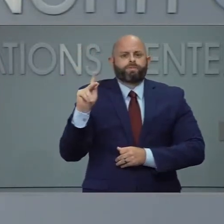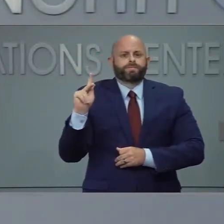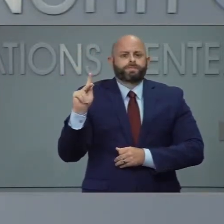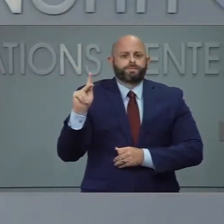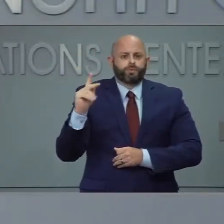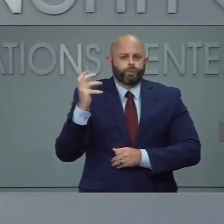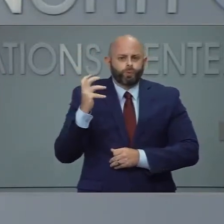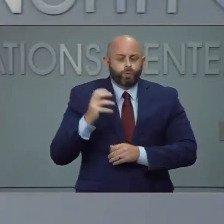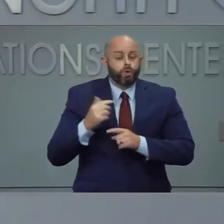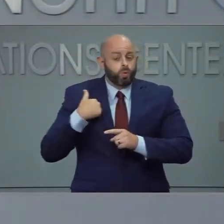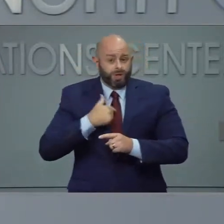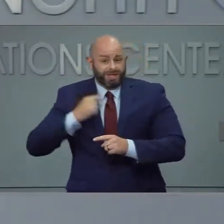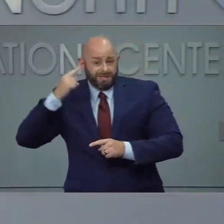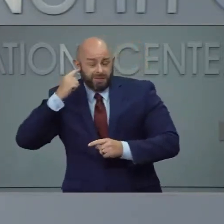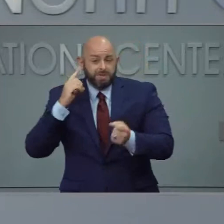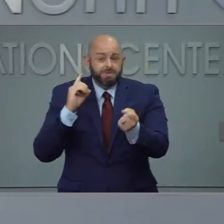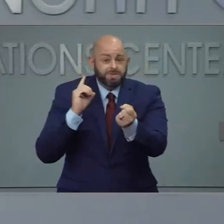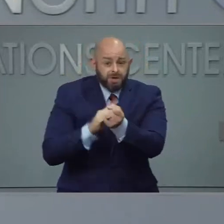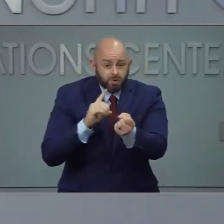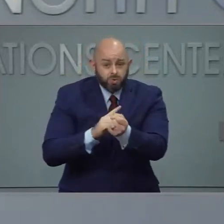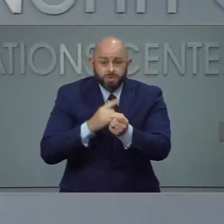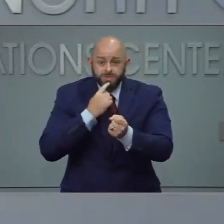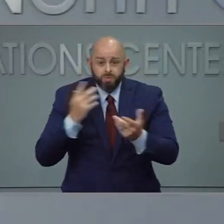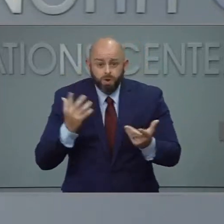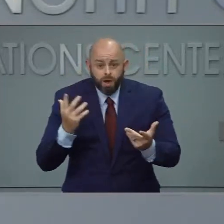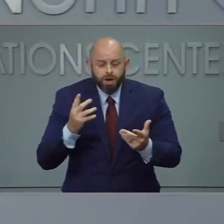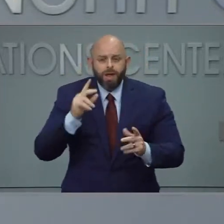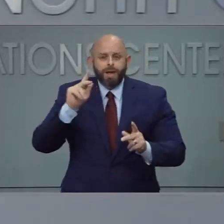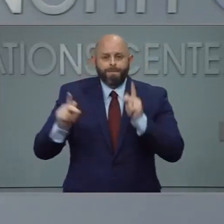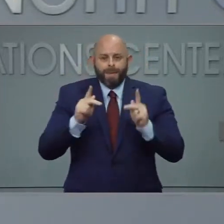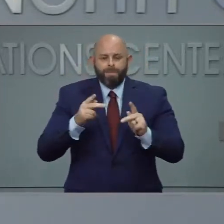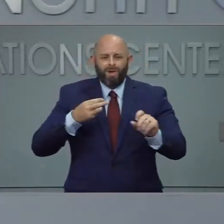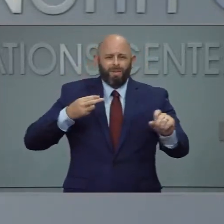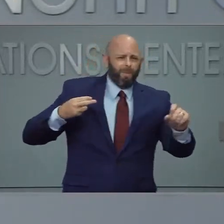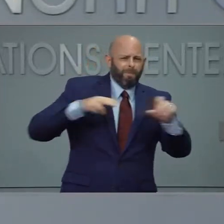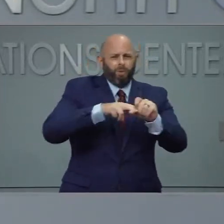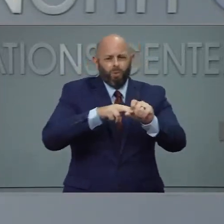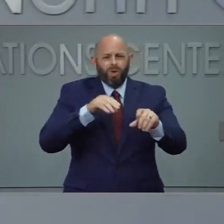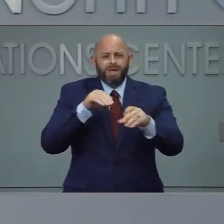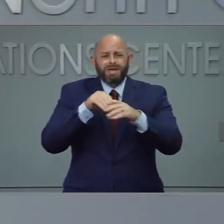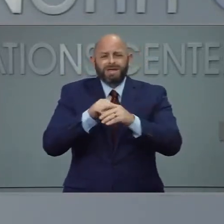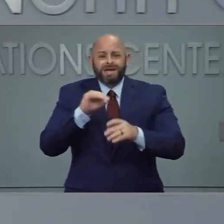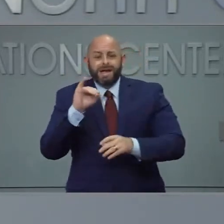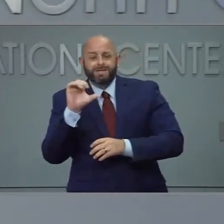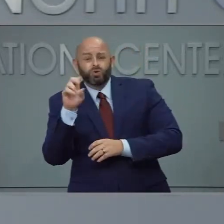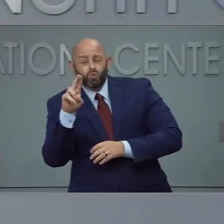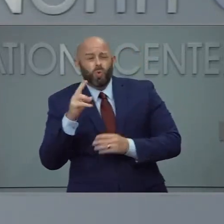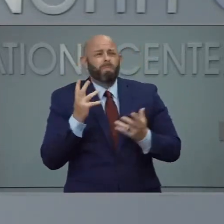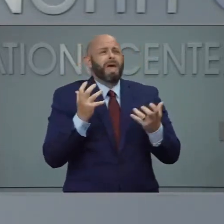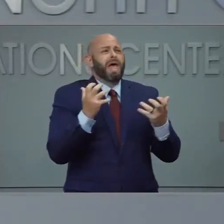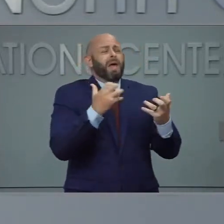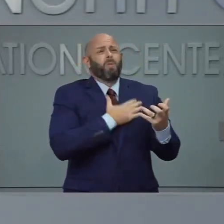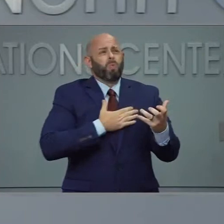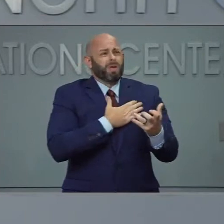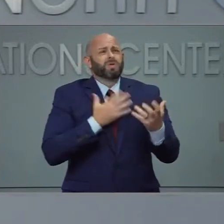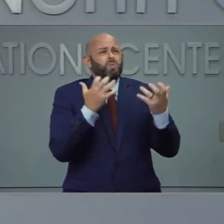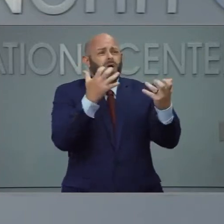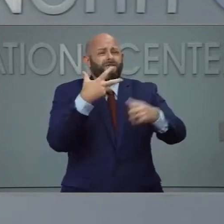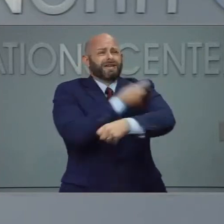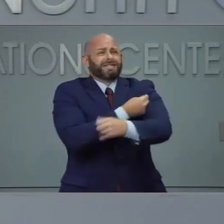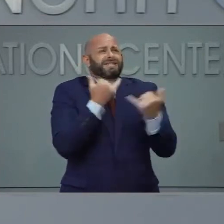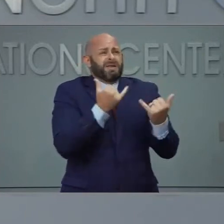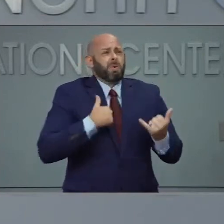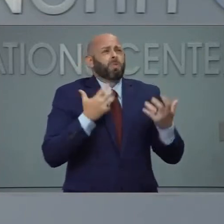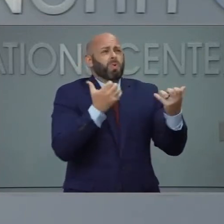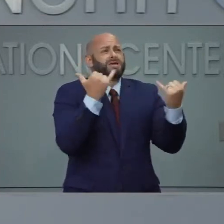ICU begging for the vaccine right before they're put on a ventilator. By then, it's too late.